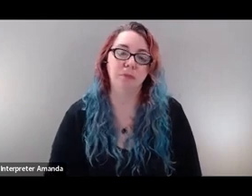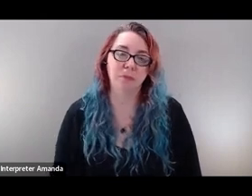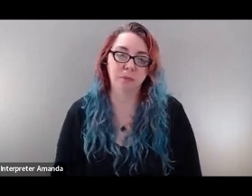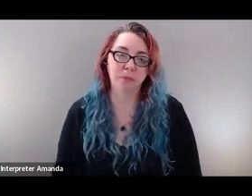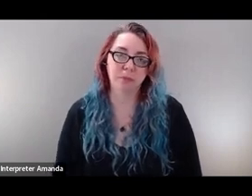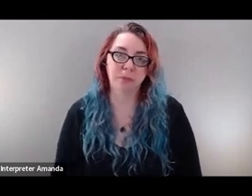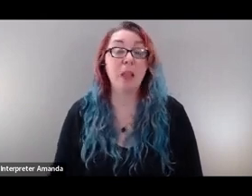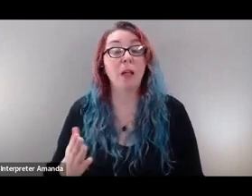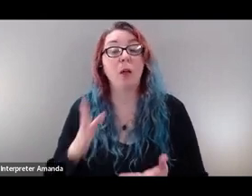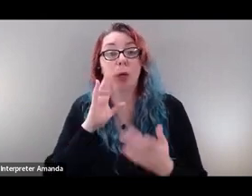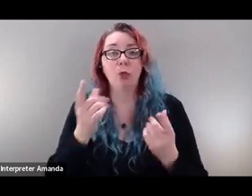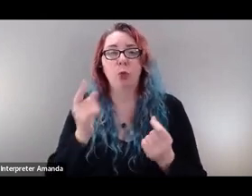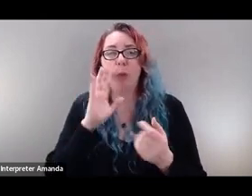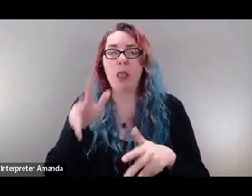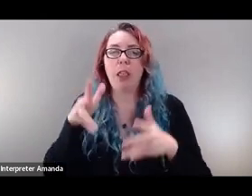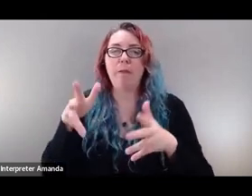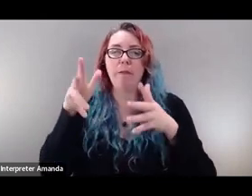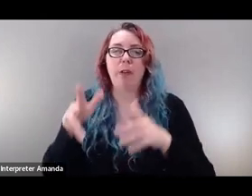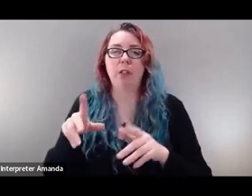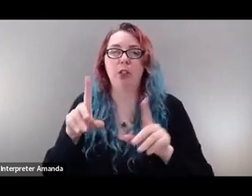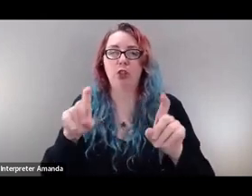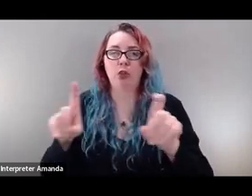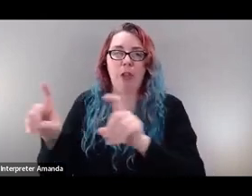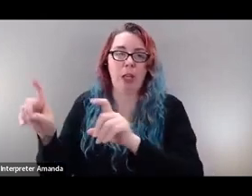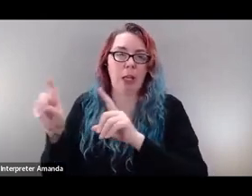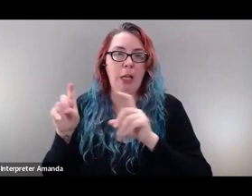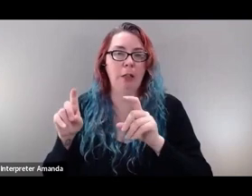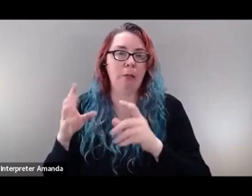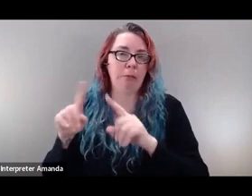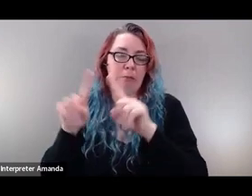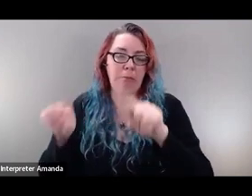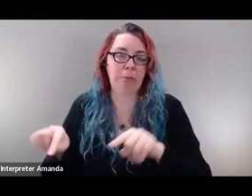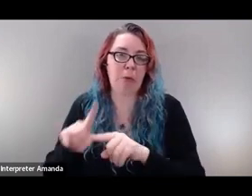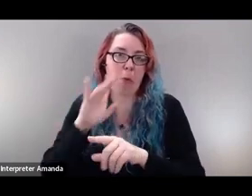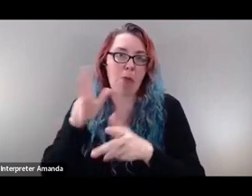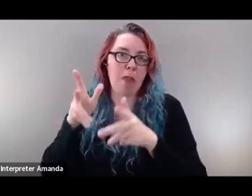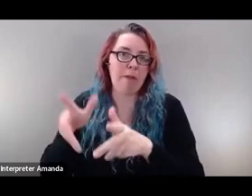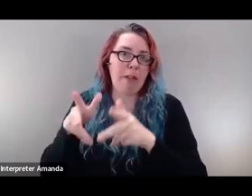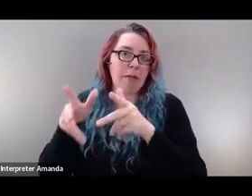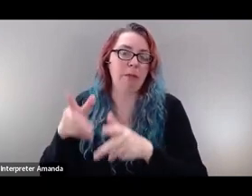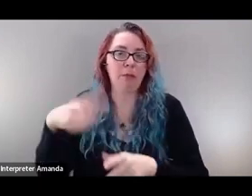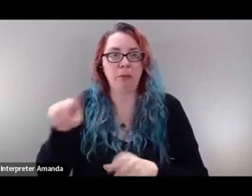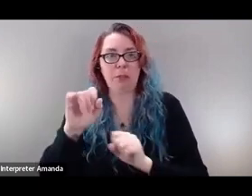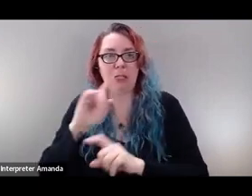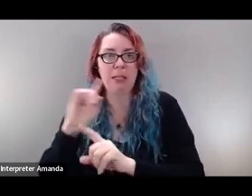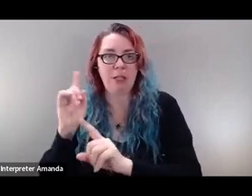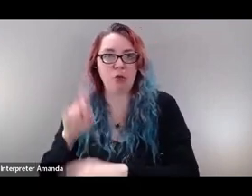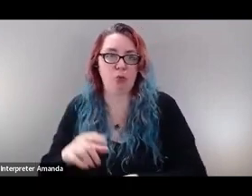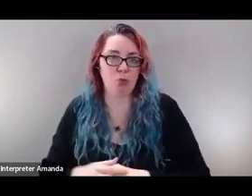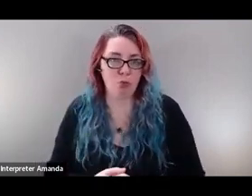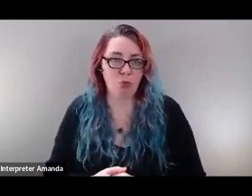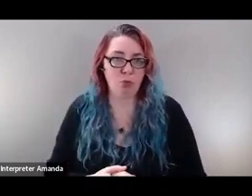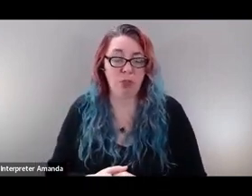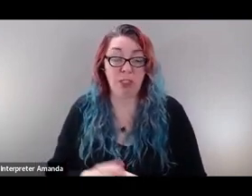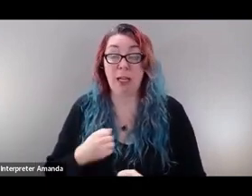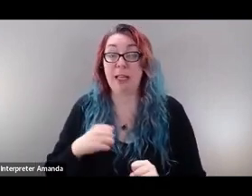let the time for most of us to answer it. And right now I can see that we